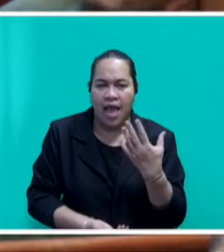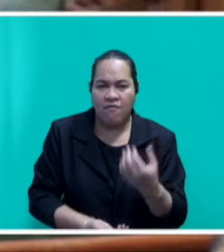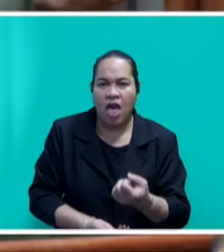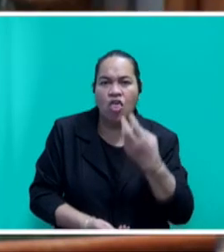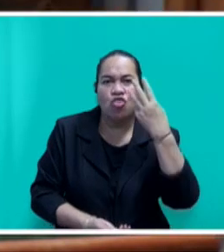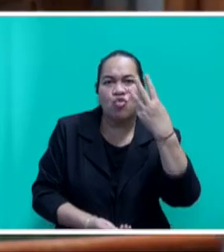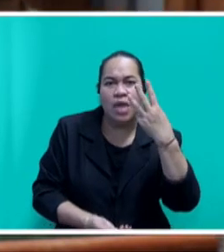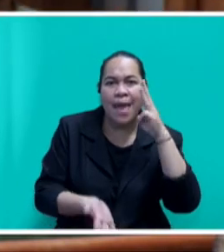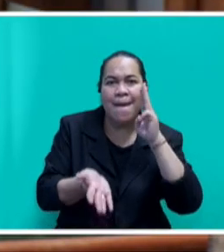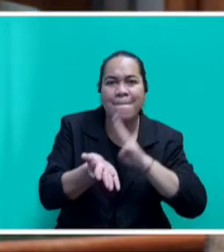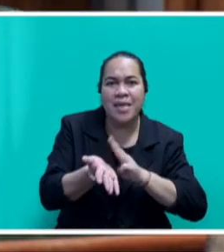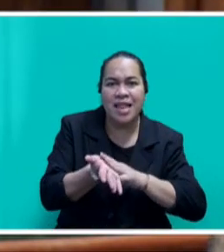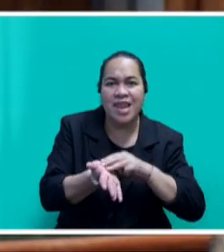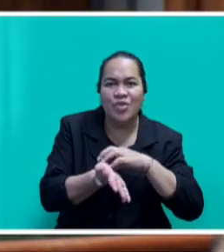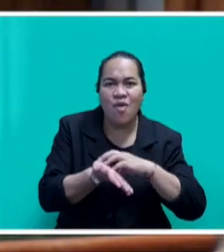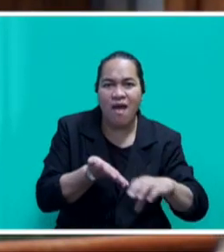million